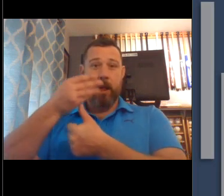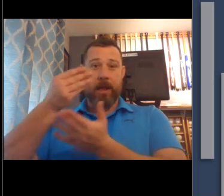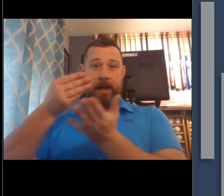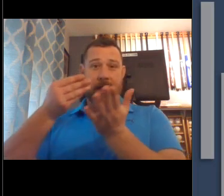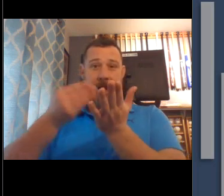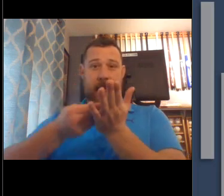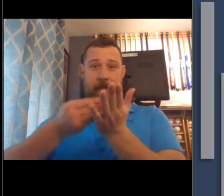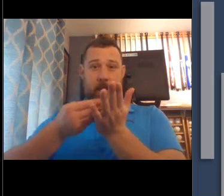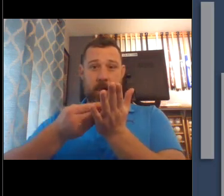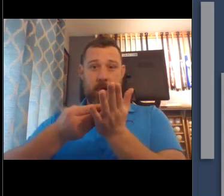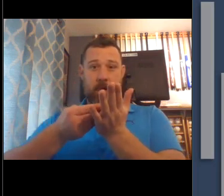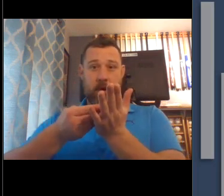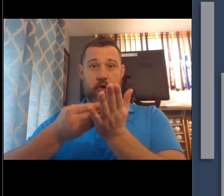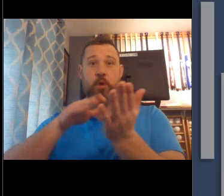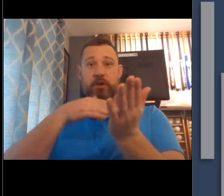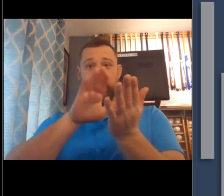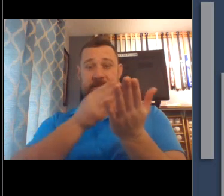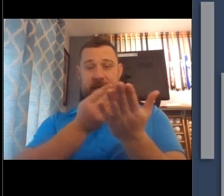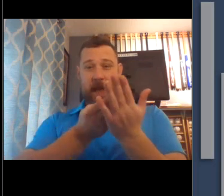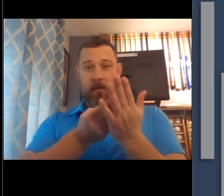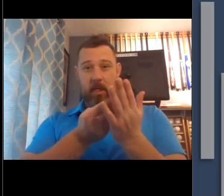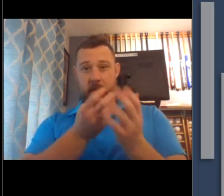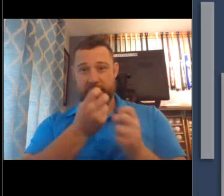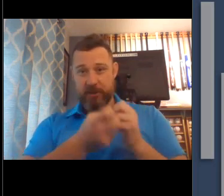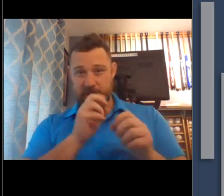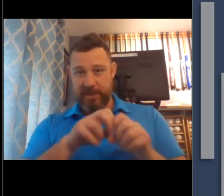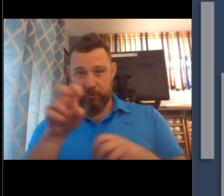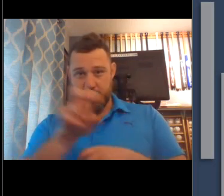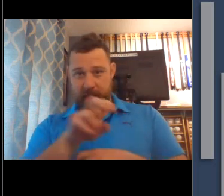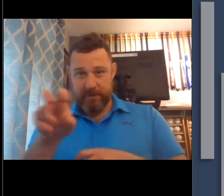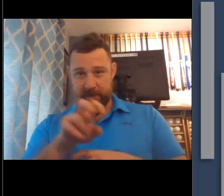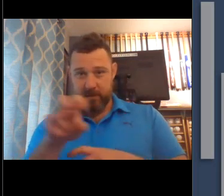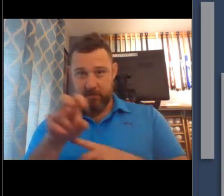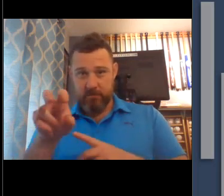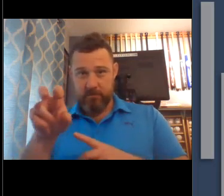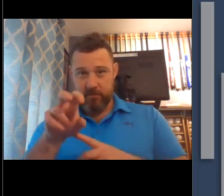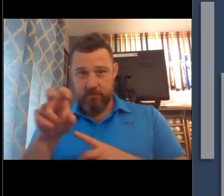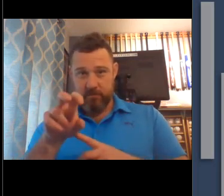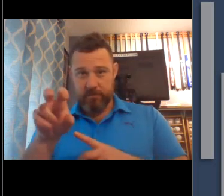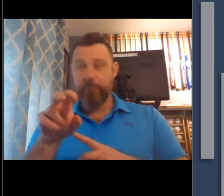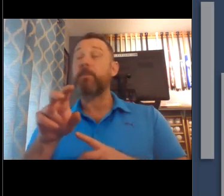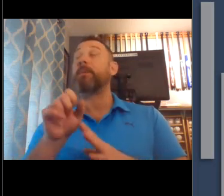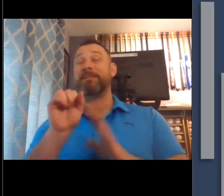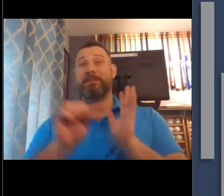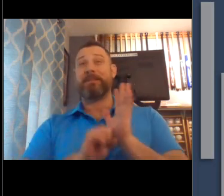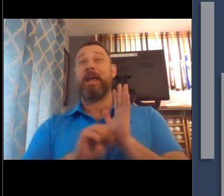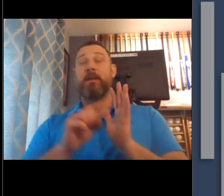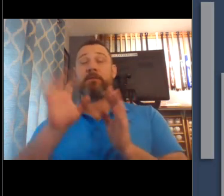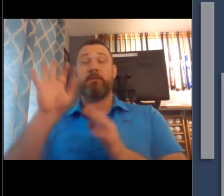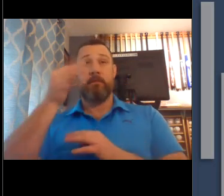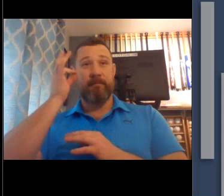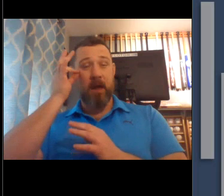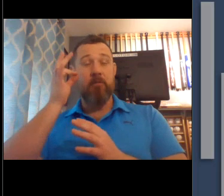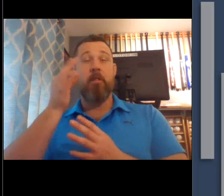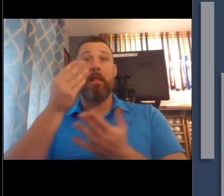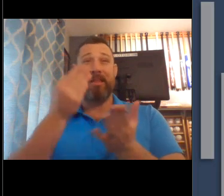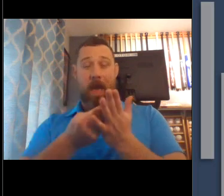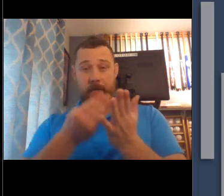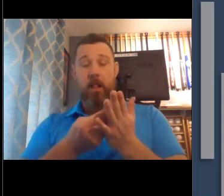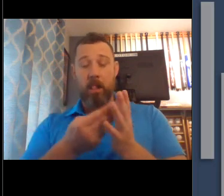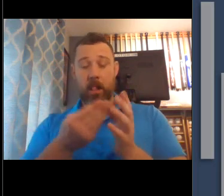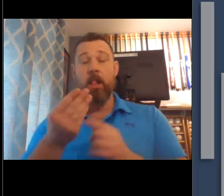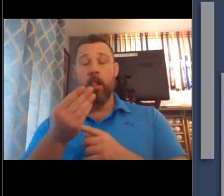up to address capital issues in transit. But there's no doubt, state-wise, federal-wise, we need to do